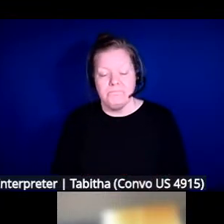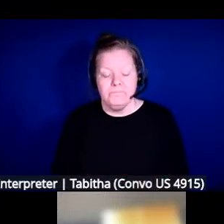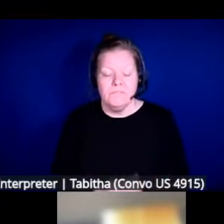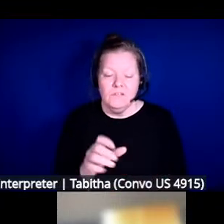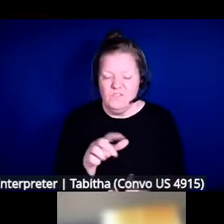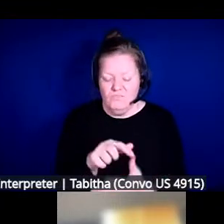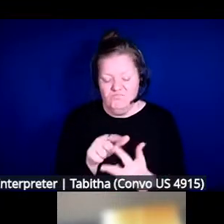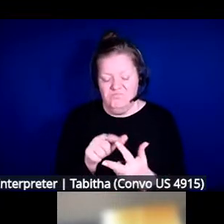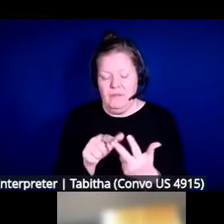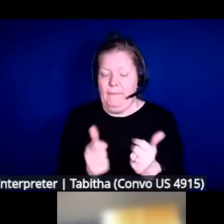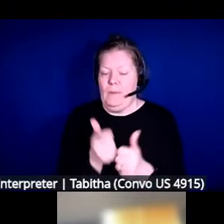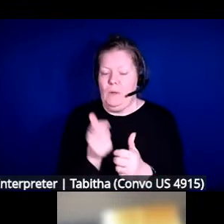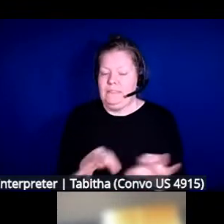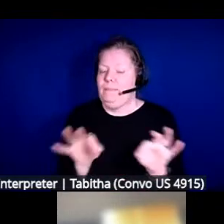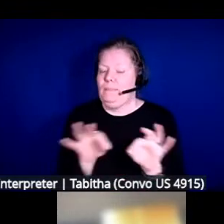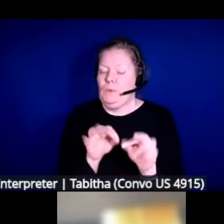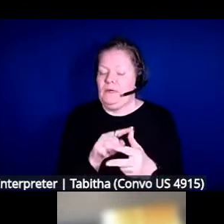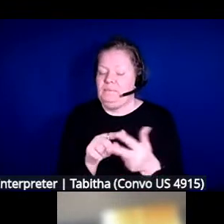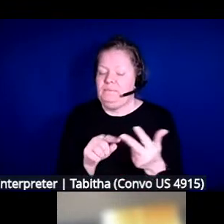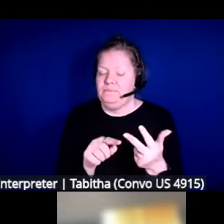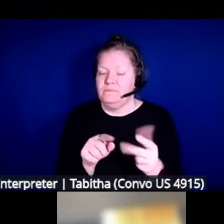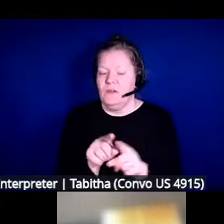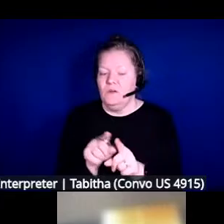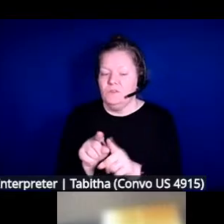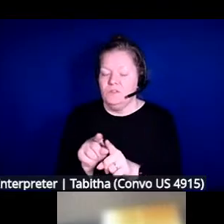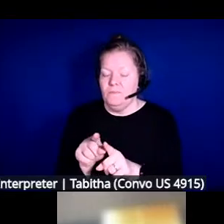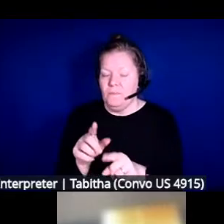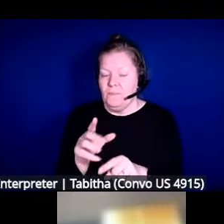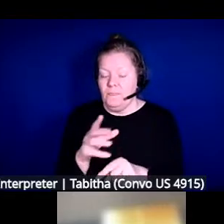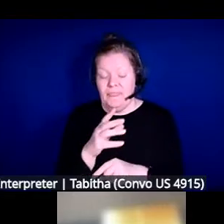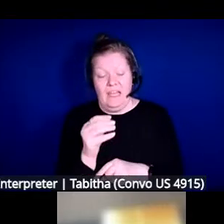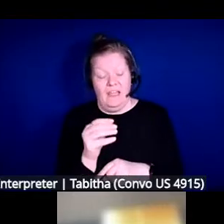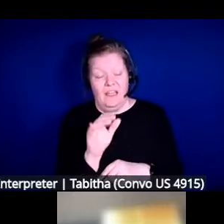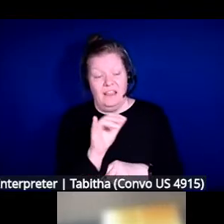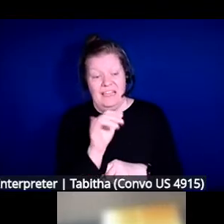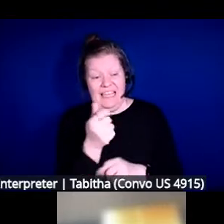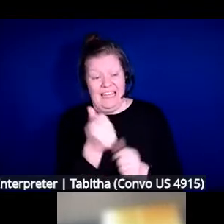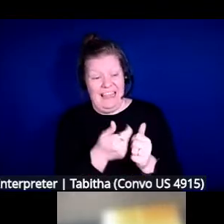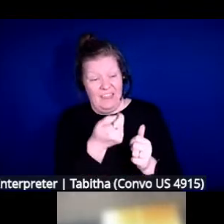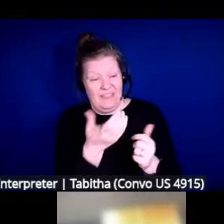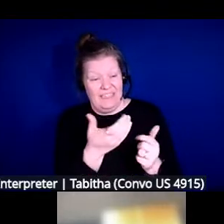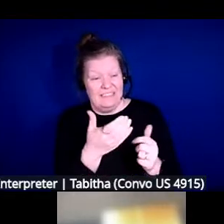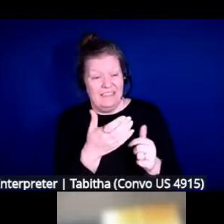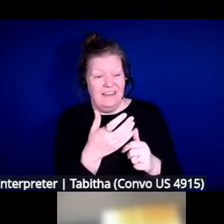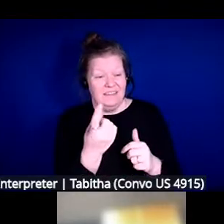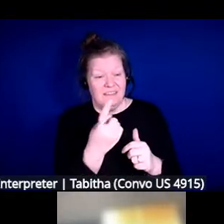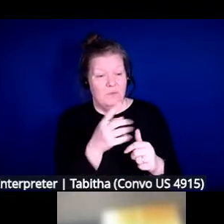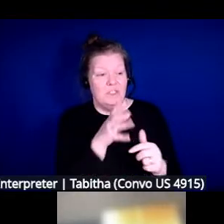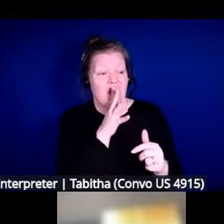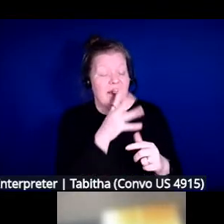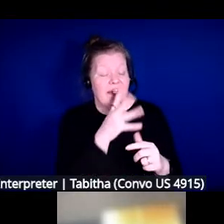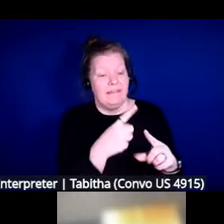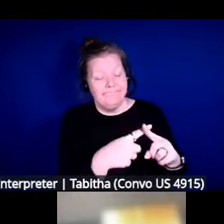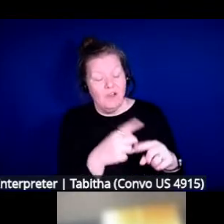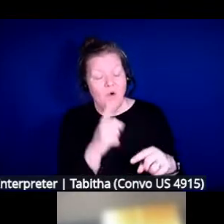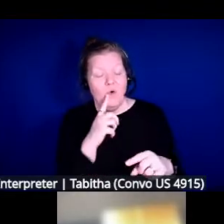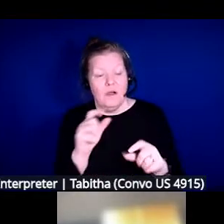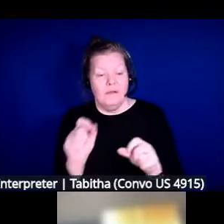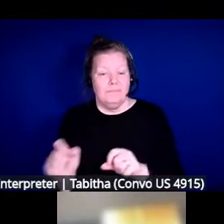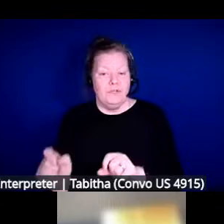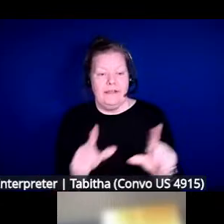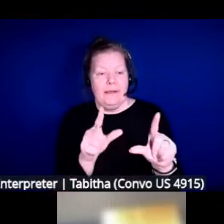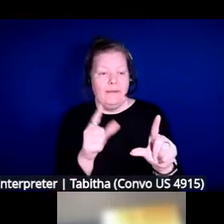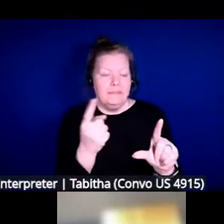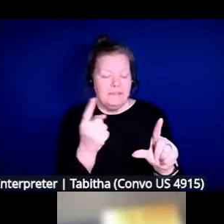so those are the three most important things. And Also, there's other things. if any, like little things like shutting off if somebody's talking or bringing up